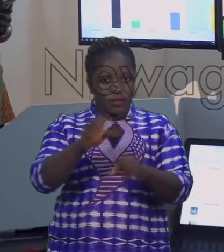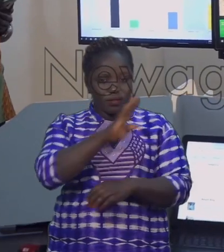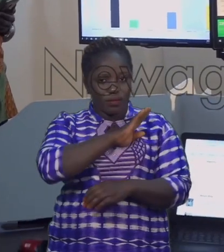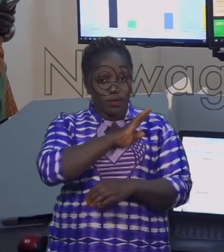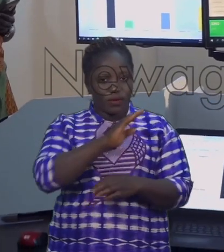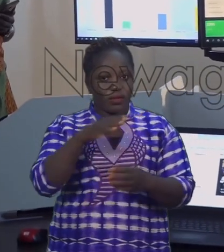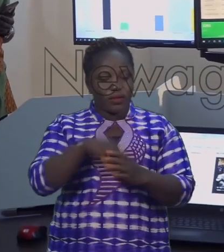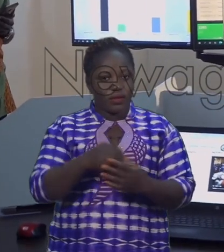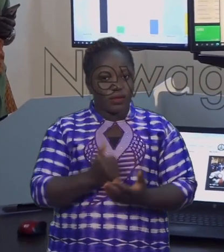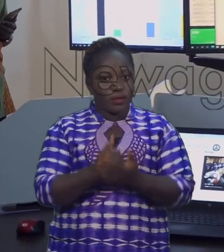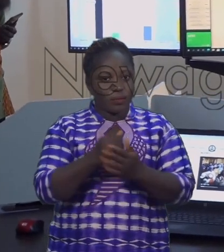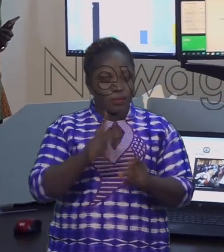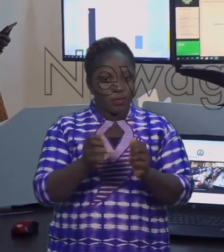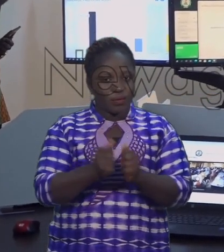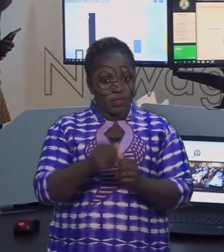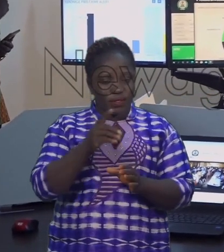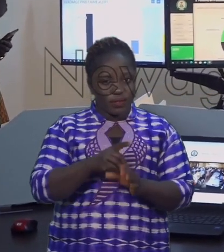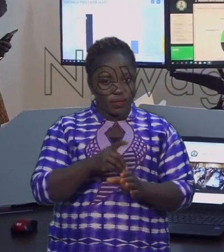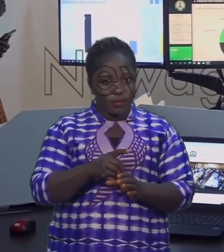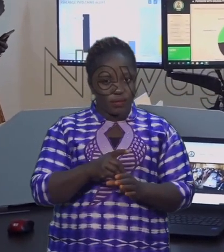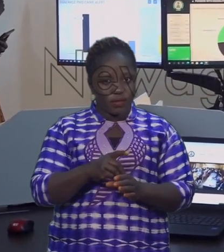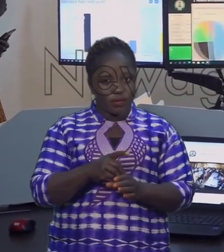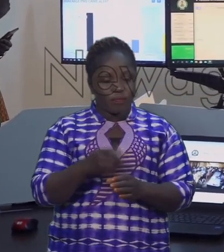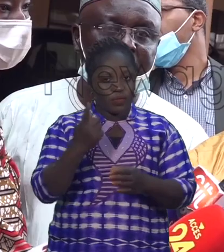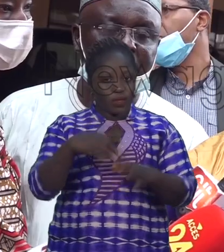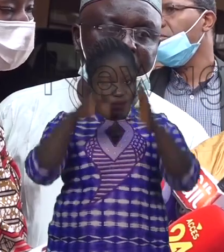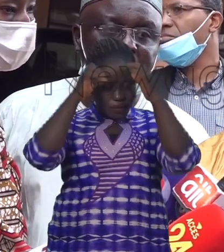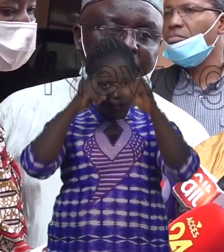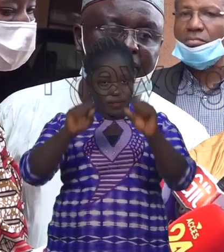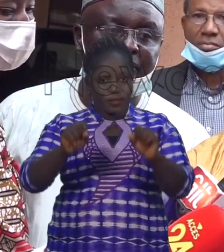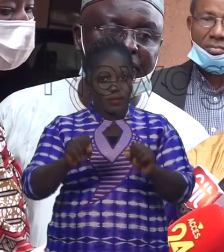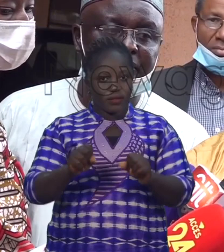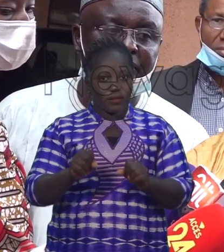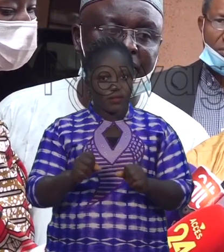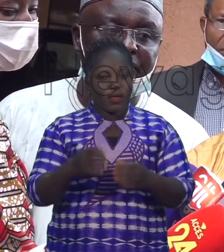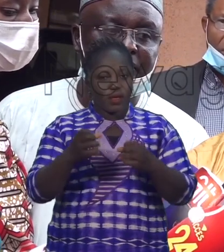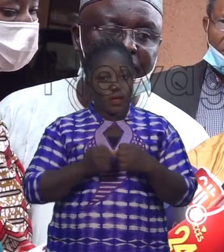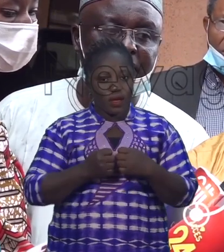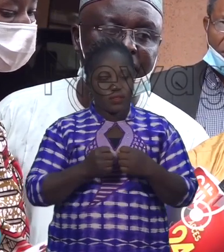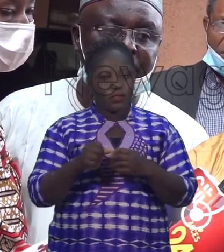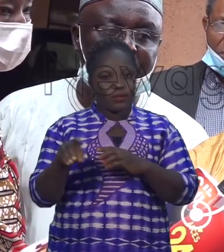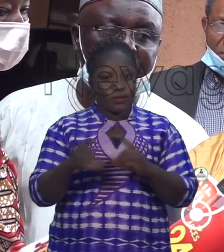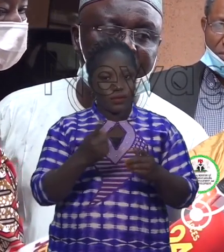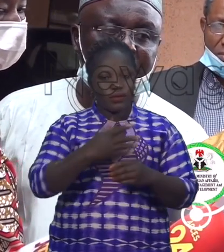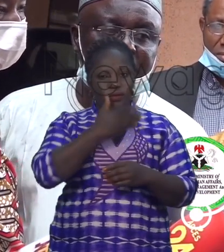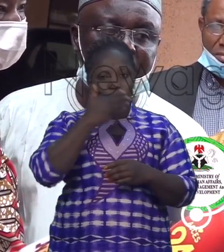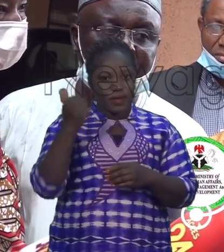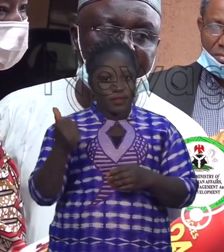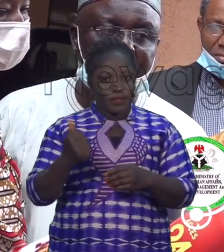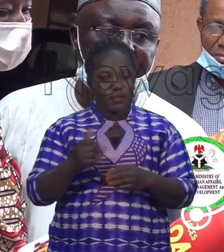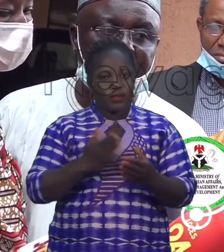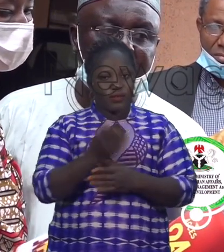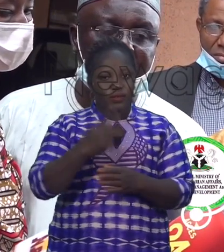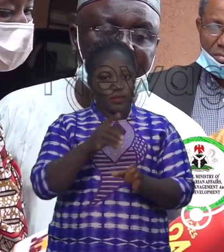in providing a befitting office for persons with disabilities. President Muhammadu Buhari have done the best he can be able to do